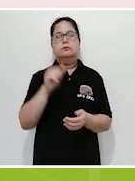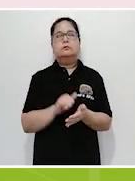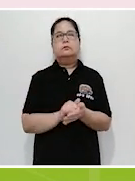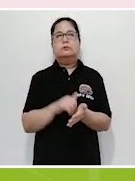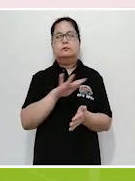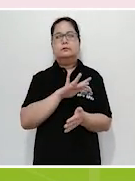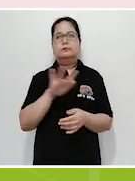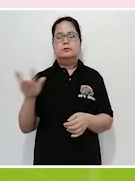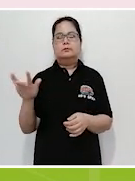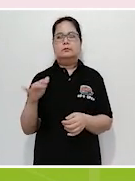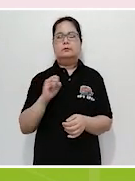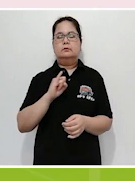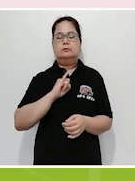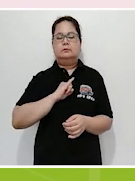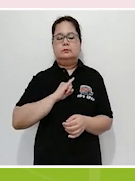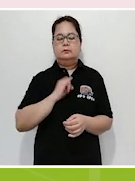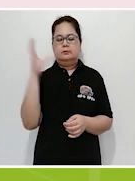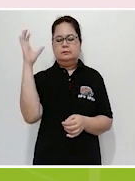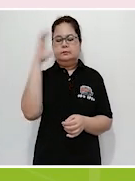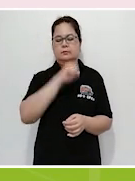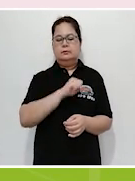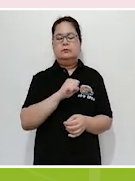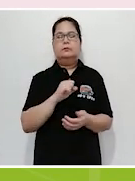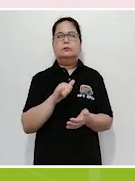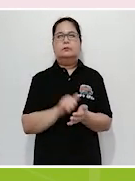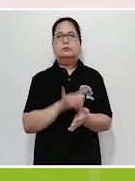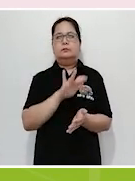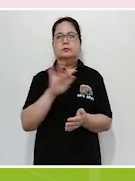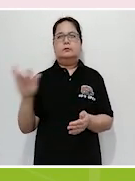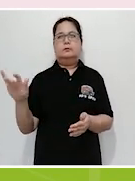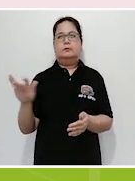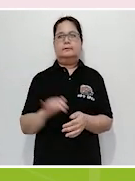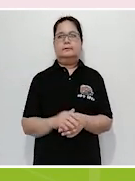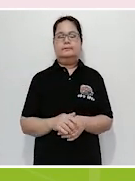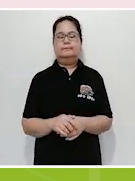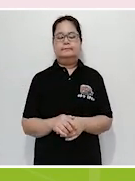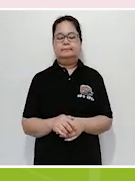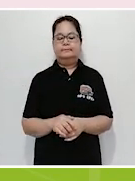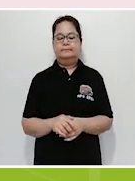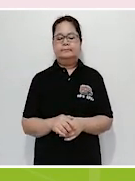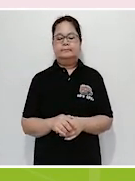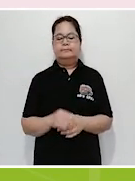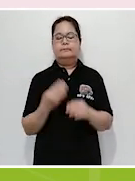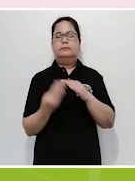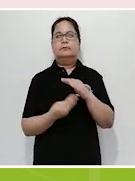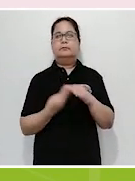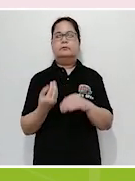Because I know that blank, I predict that blank.